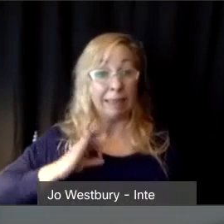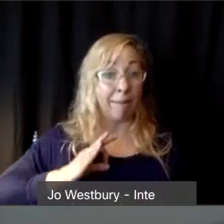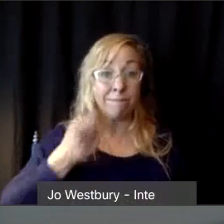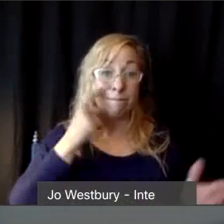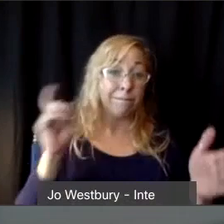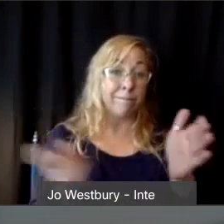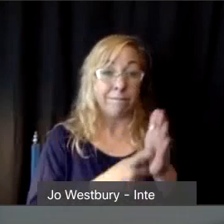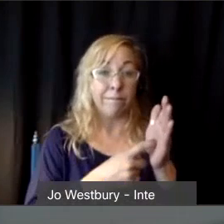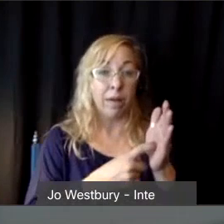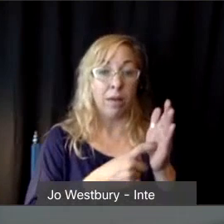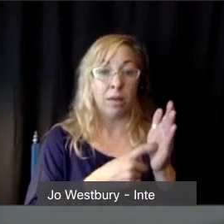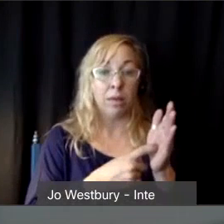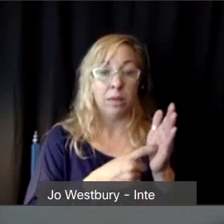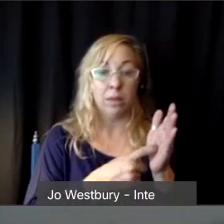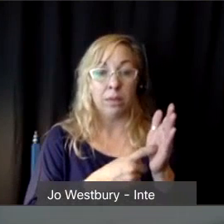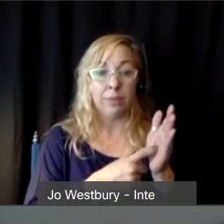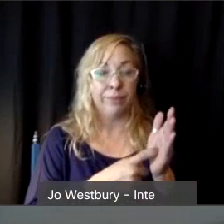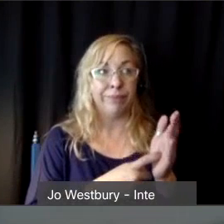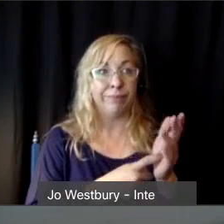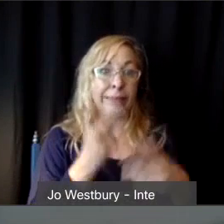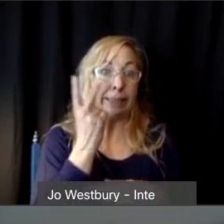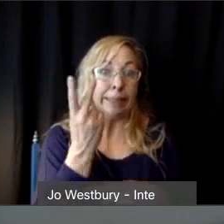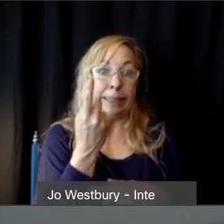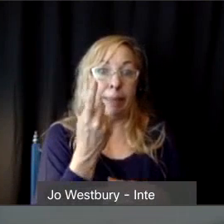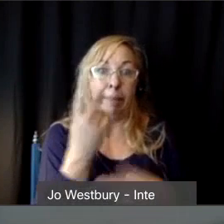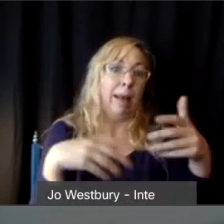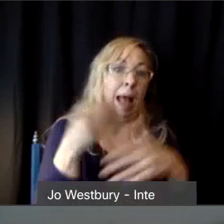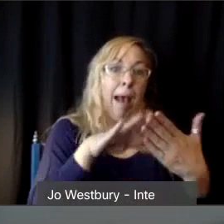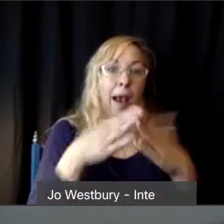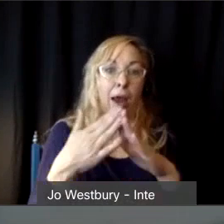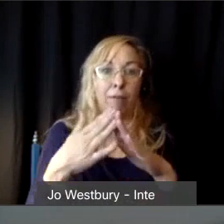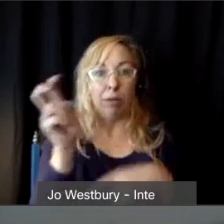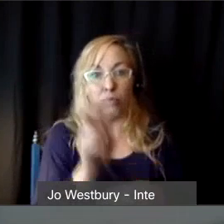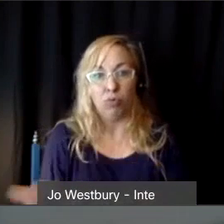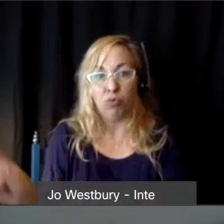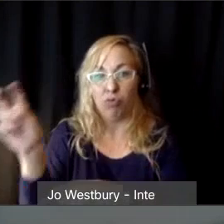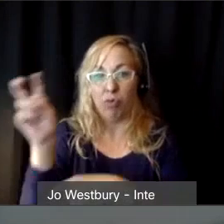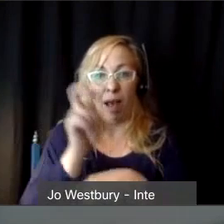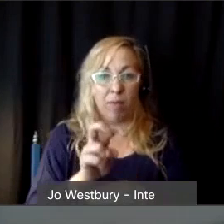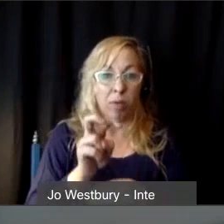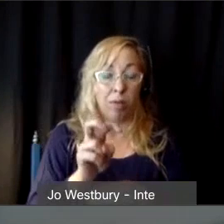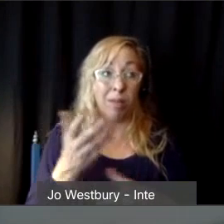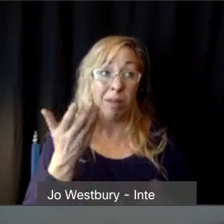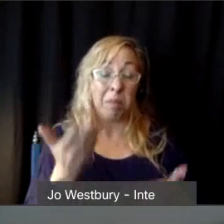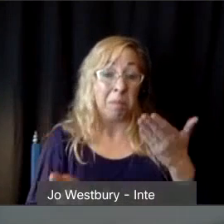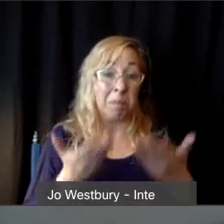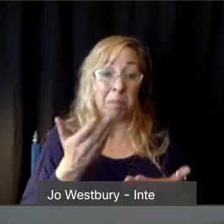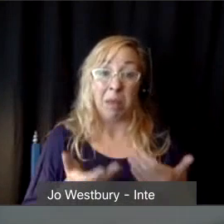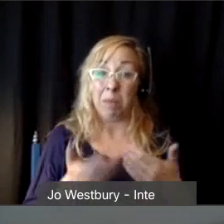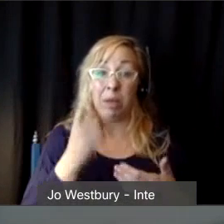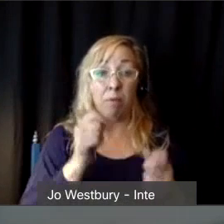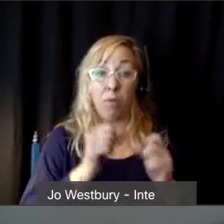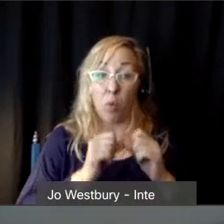go on out-of-town travel may decide that they need to use full PPE for 2 weeks. This